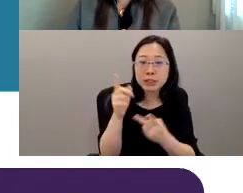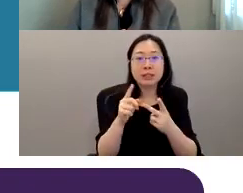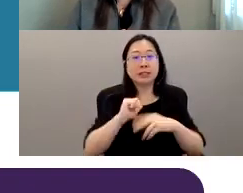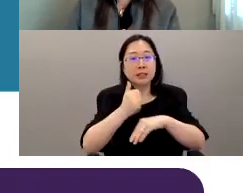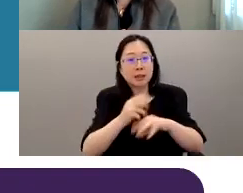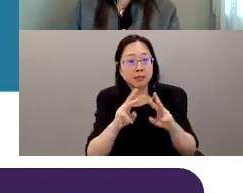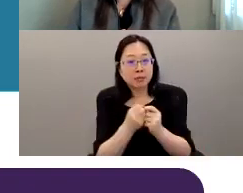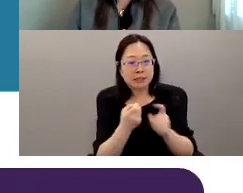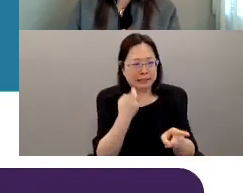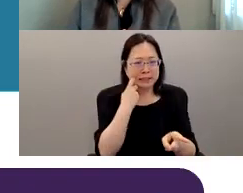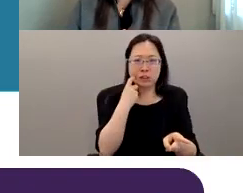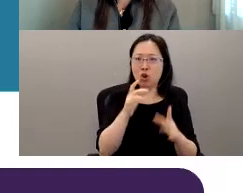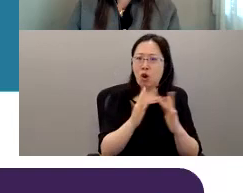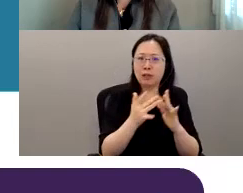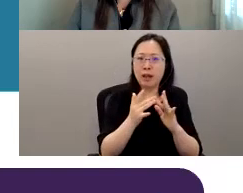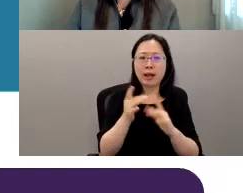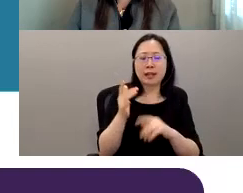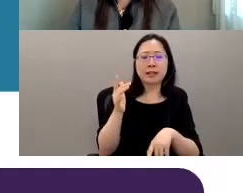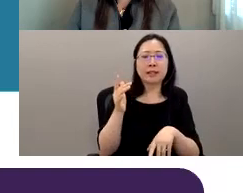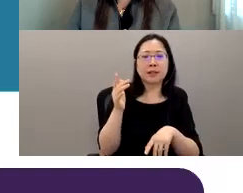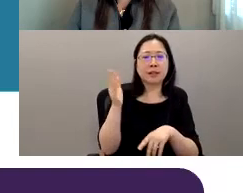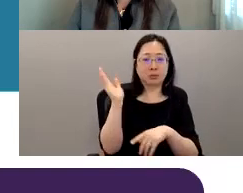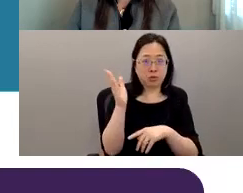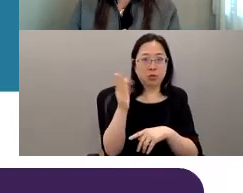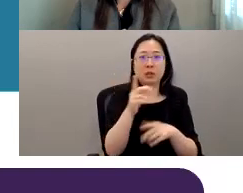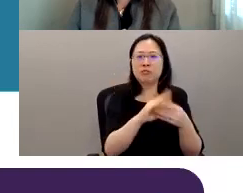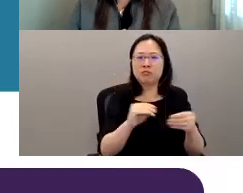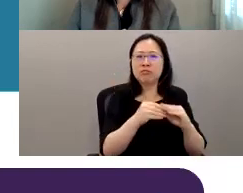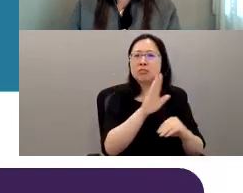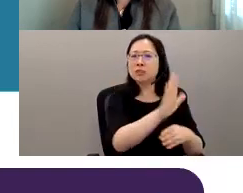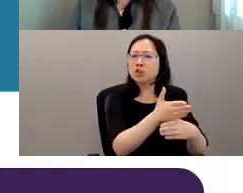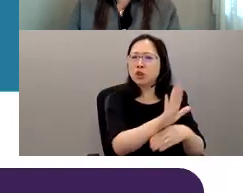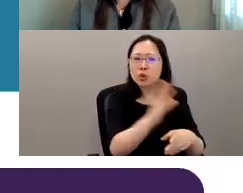online forums, presenting one of her stories